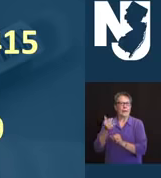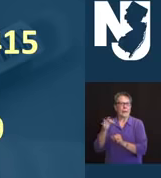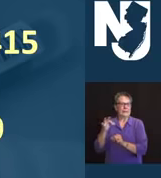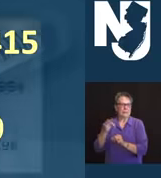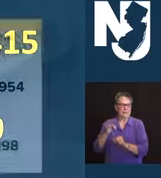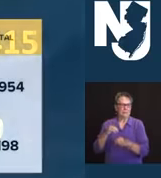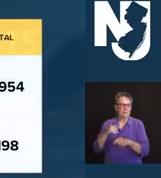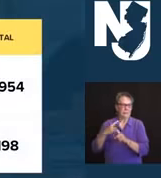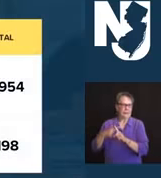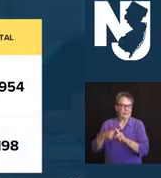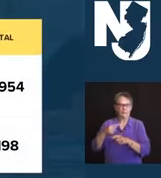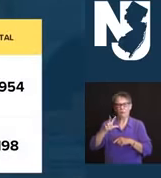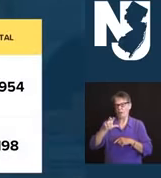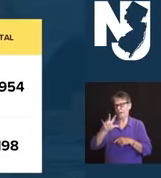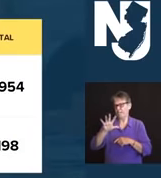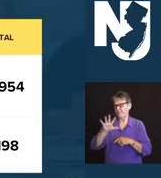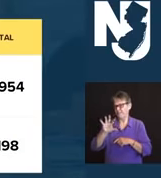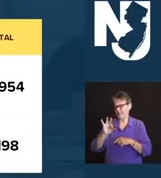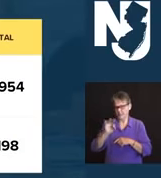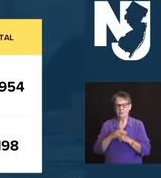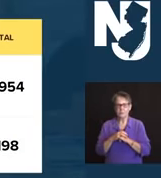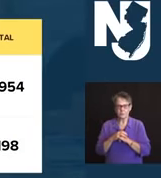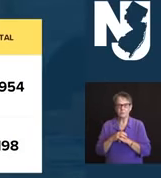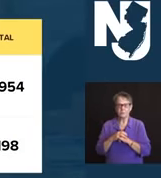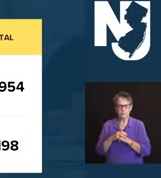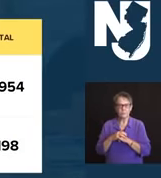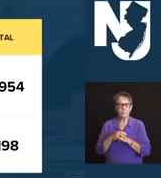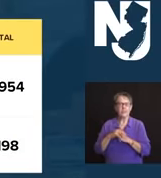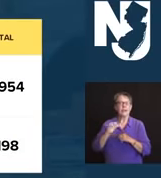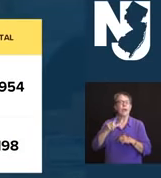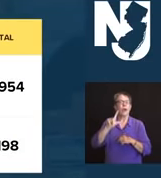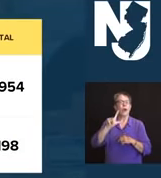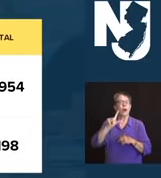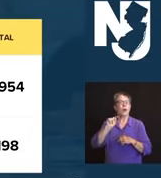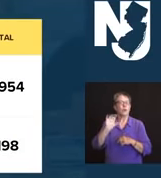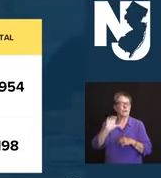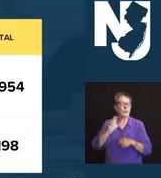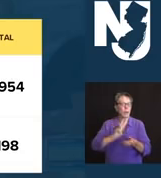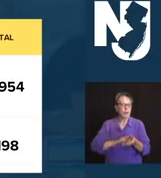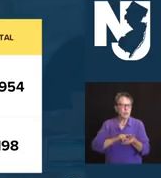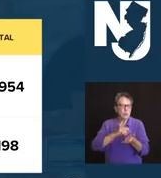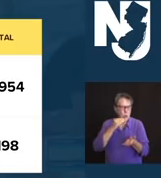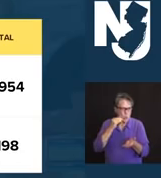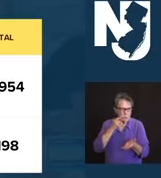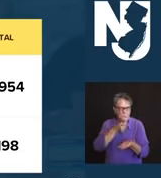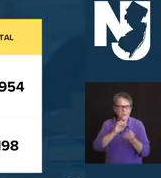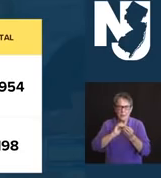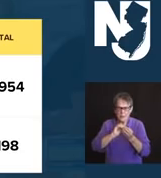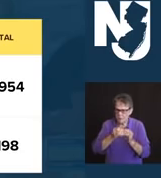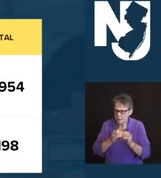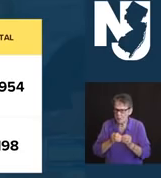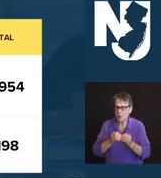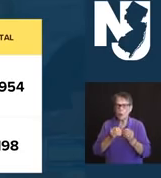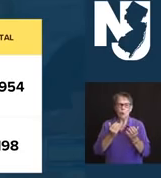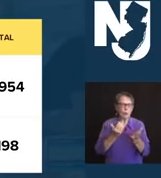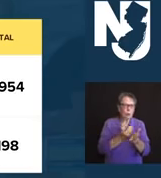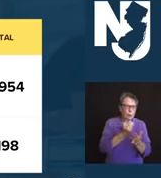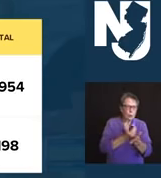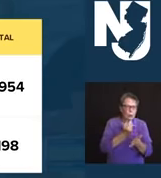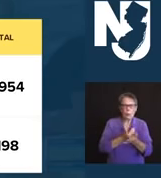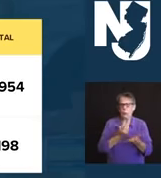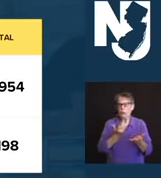169,415. In our long-term care facilities, you can see both the day-over-day change as well as the totals. The number of new cases continues its downward